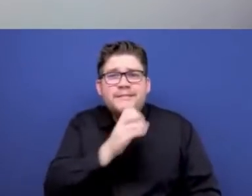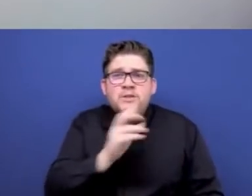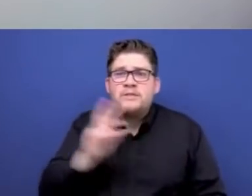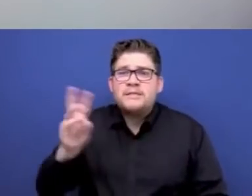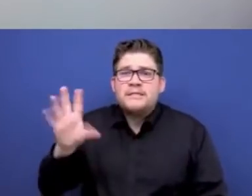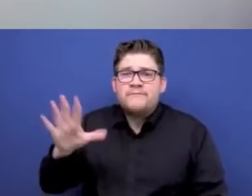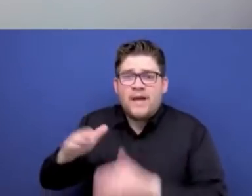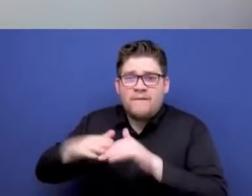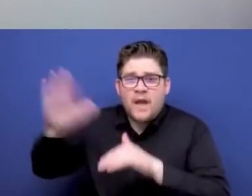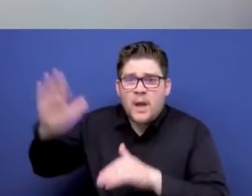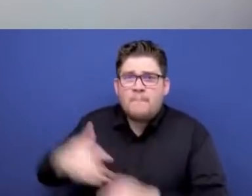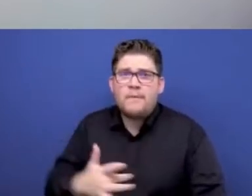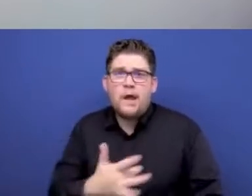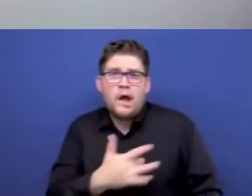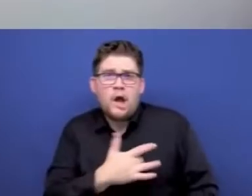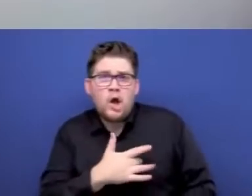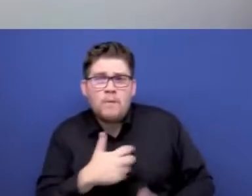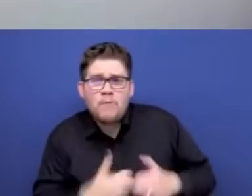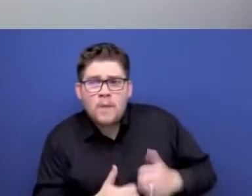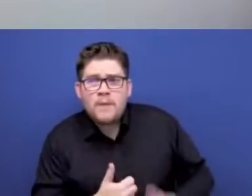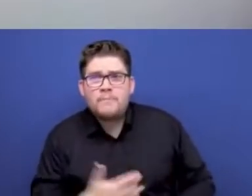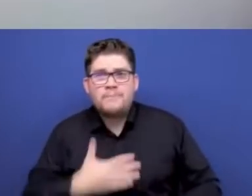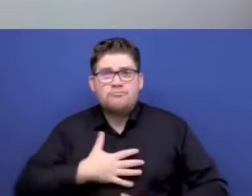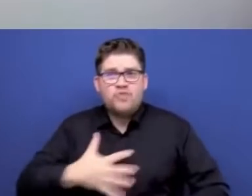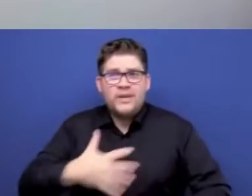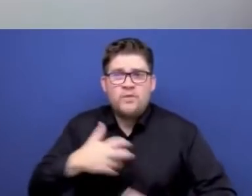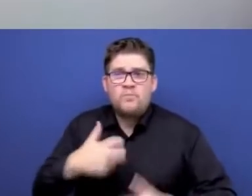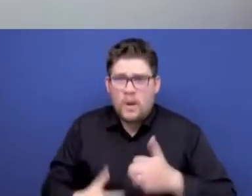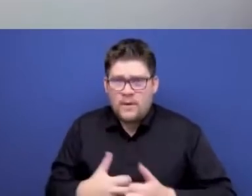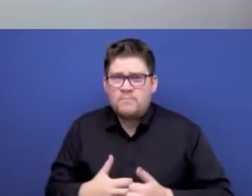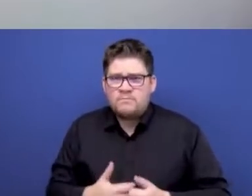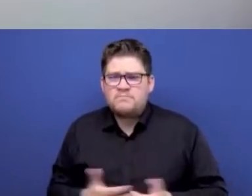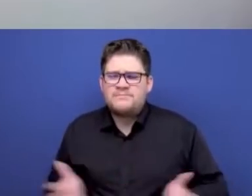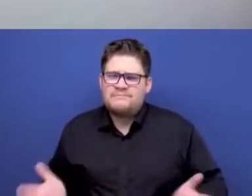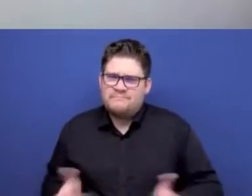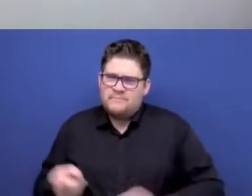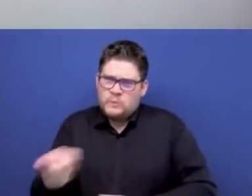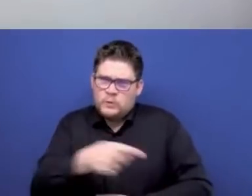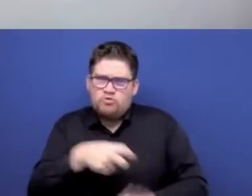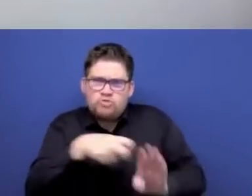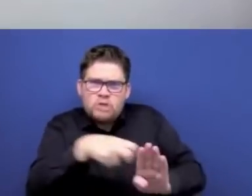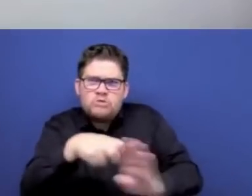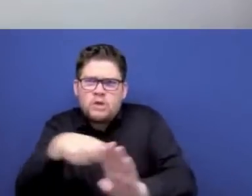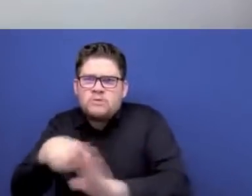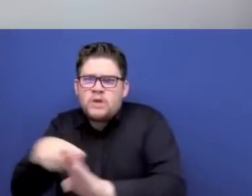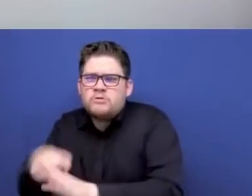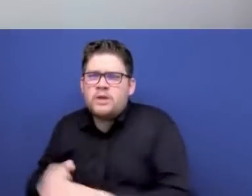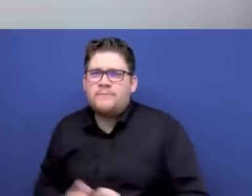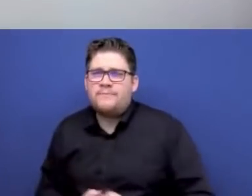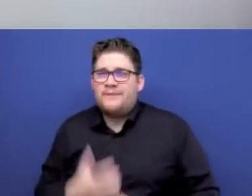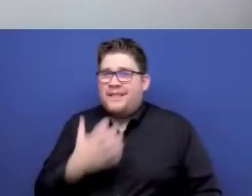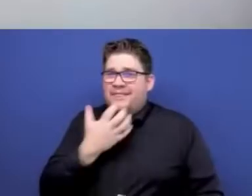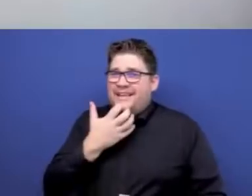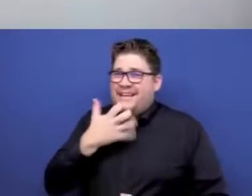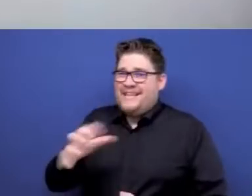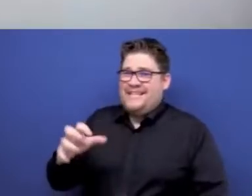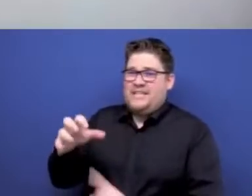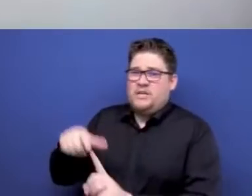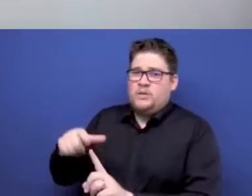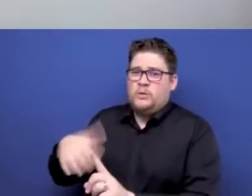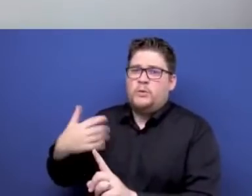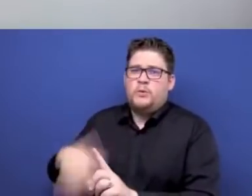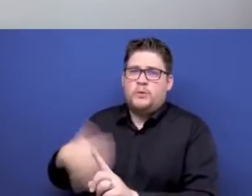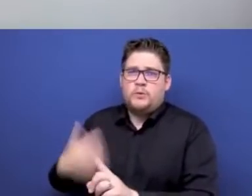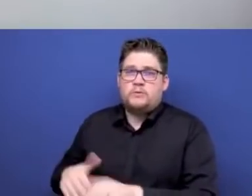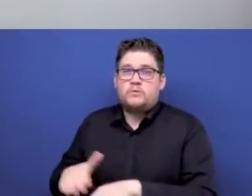very challenging, and as we know, heat effects can creep up on people, particularly when it doesn't